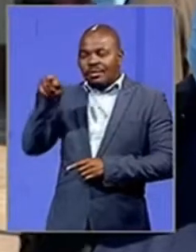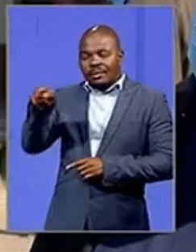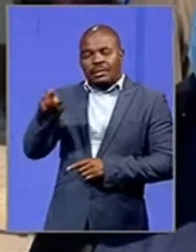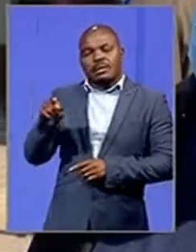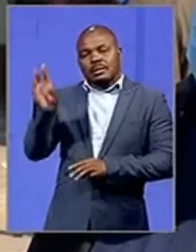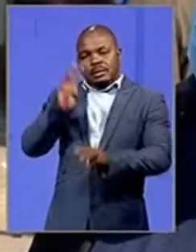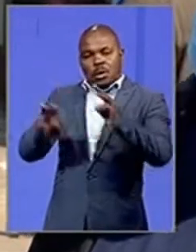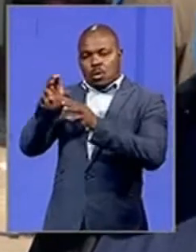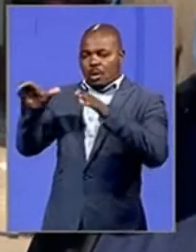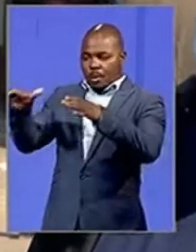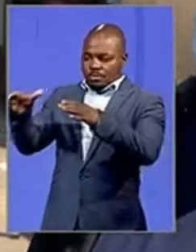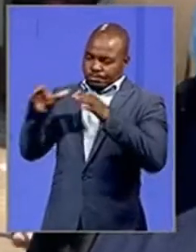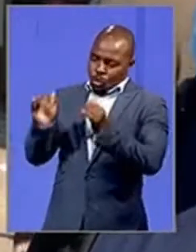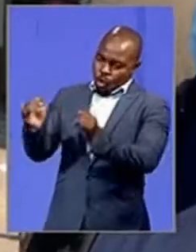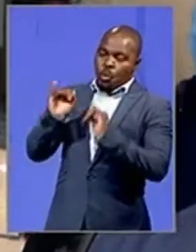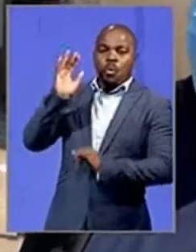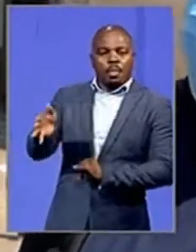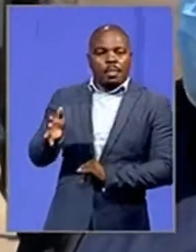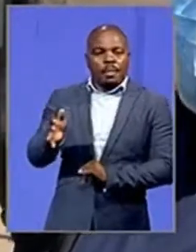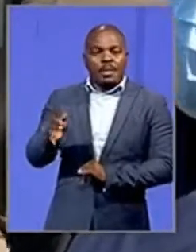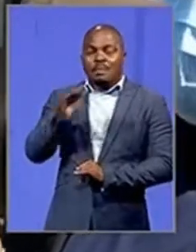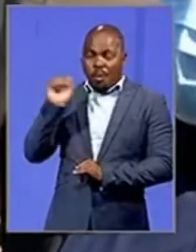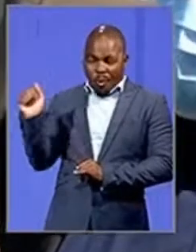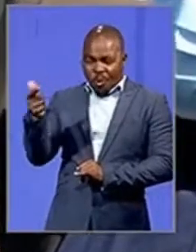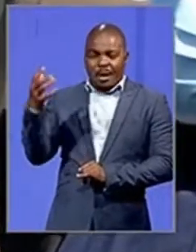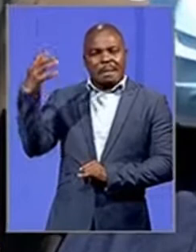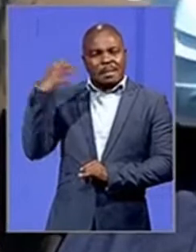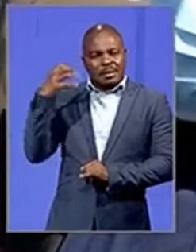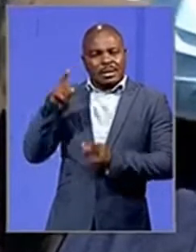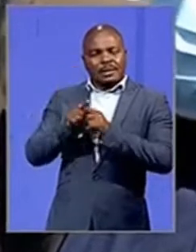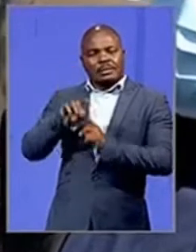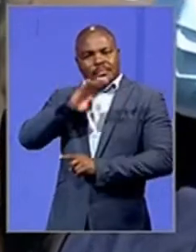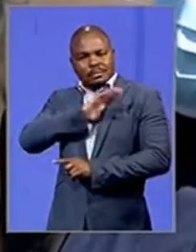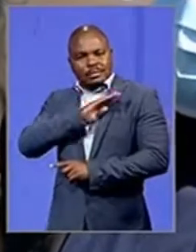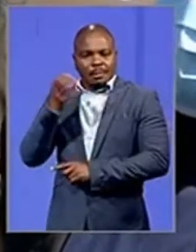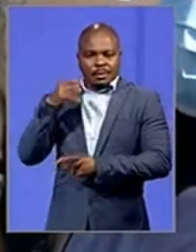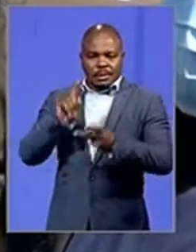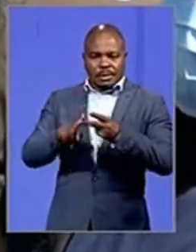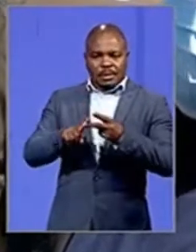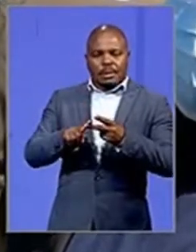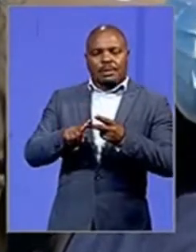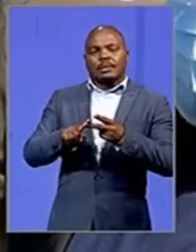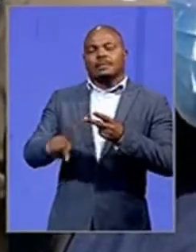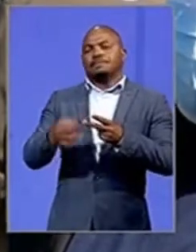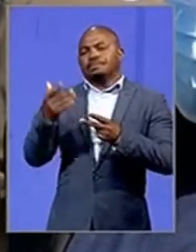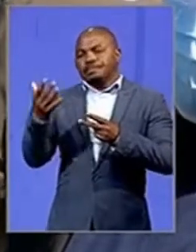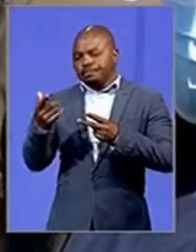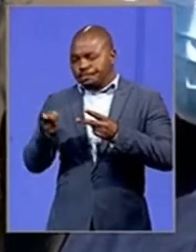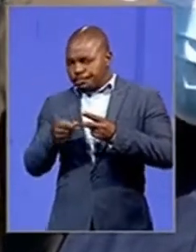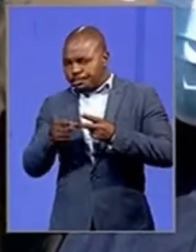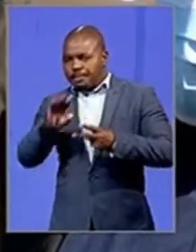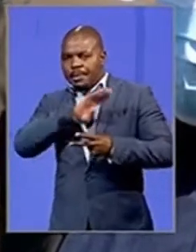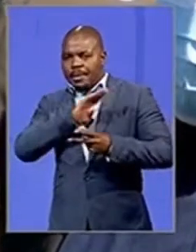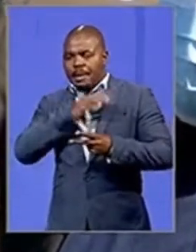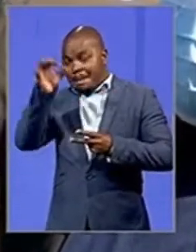cluster to account, which will include all the ministers, the Minister of Defence and military veterans, the Minister